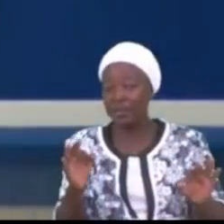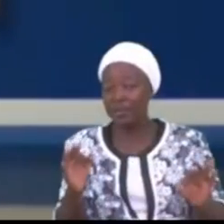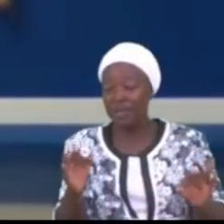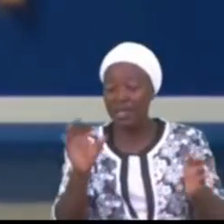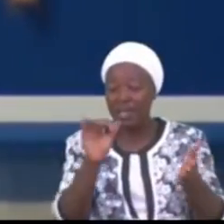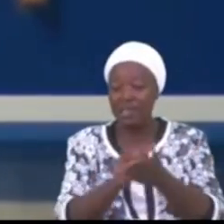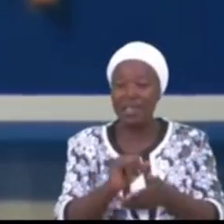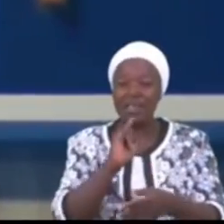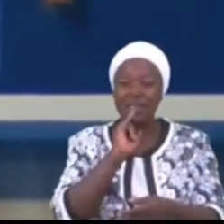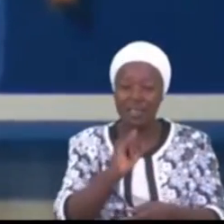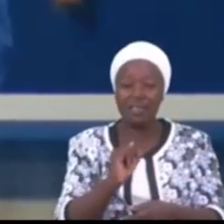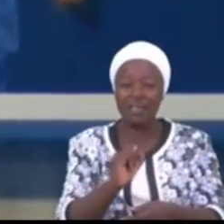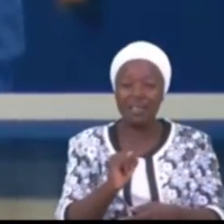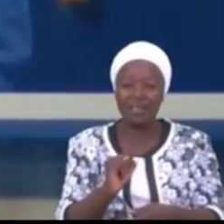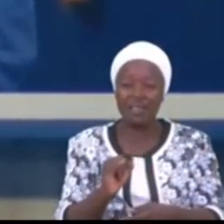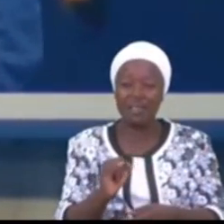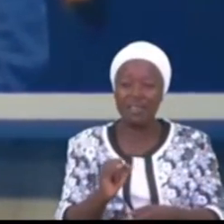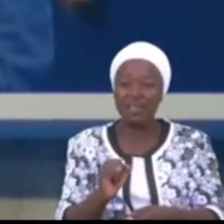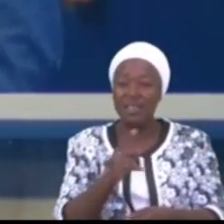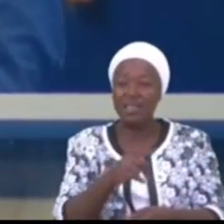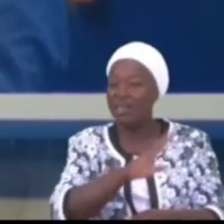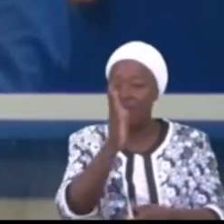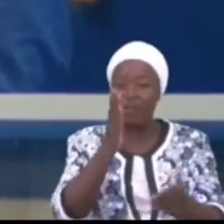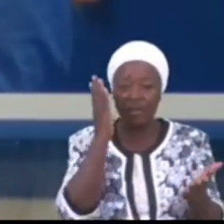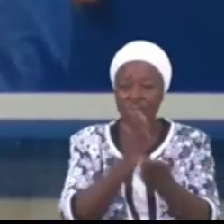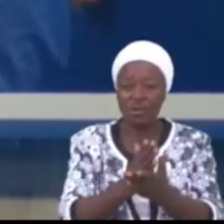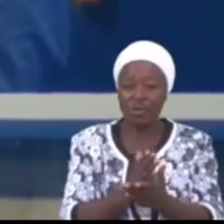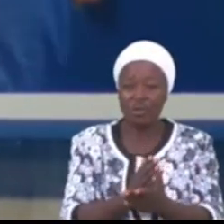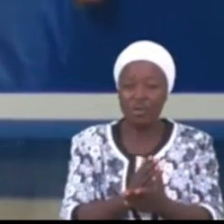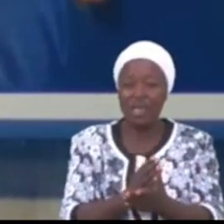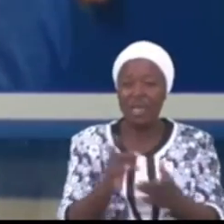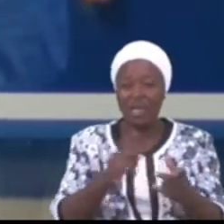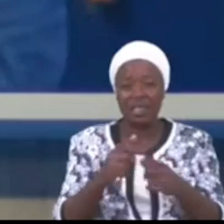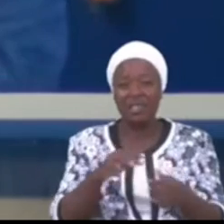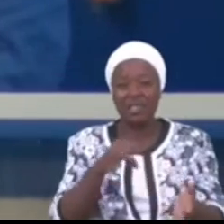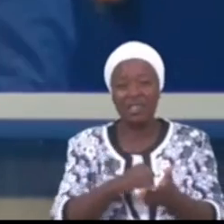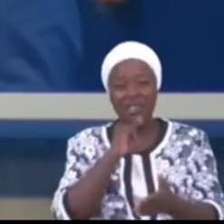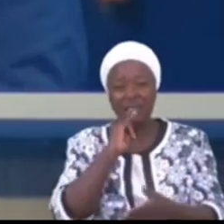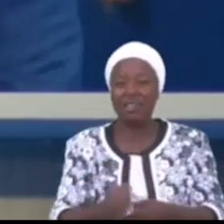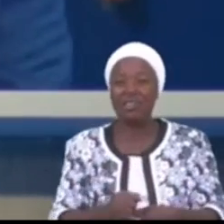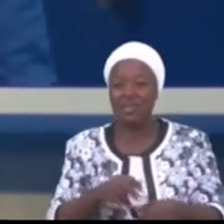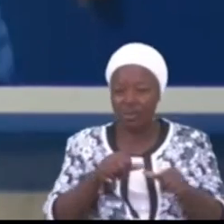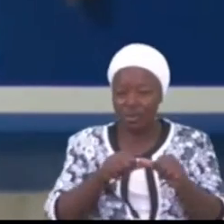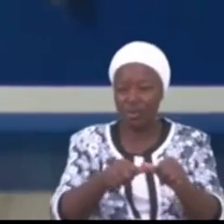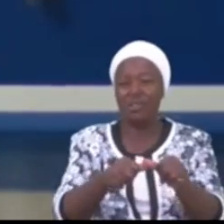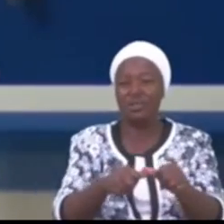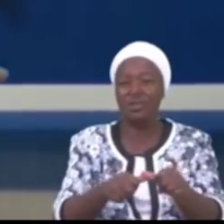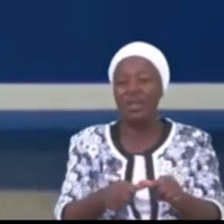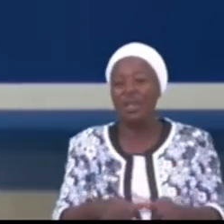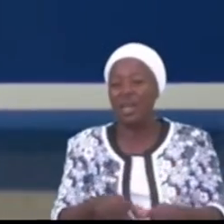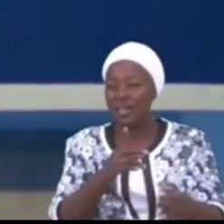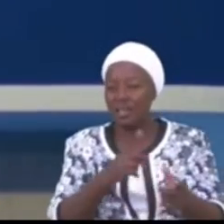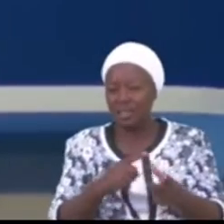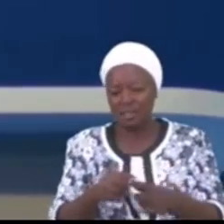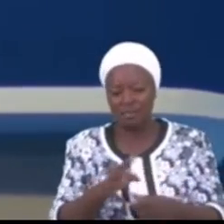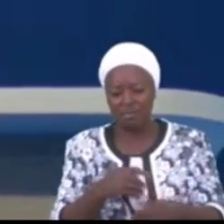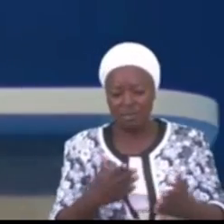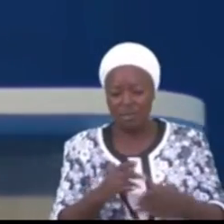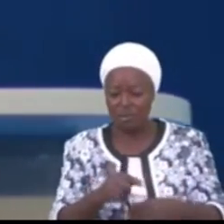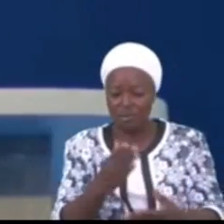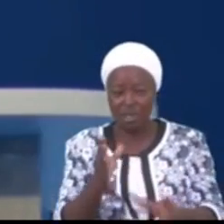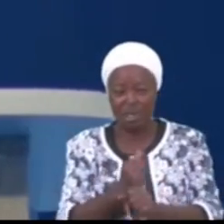is interminable. You get born again, you get saved, you give your life to the Lord. 1 week, you